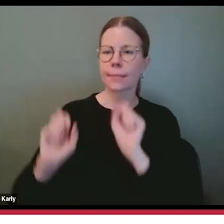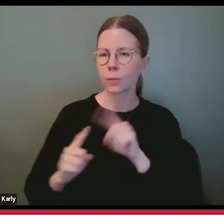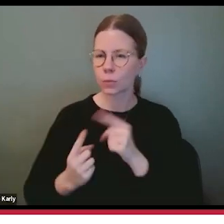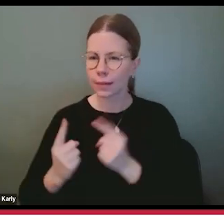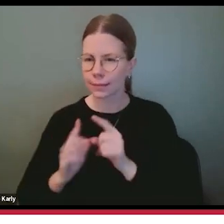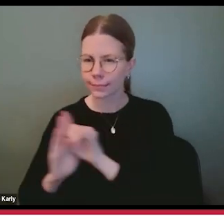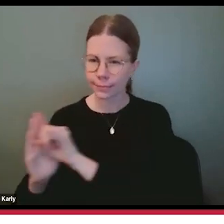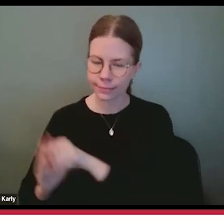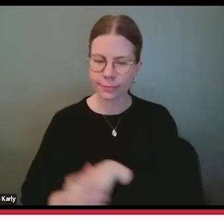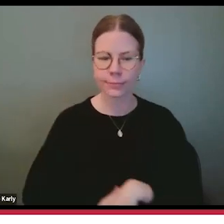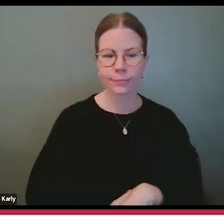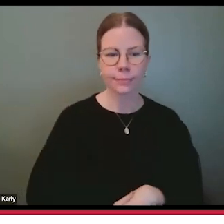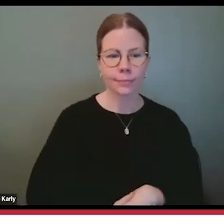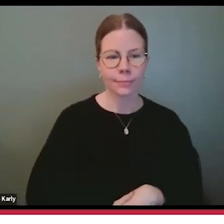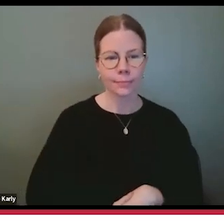what's